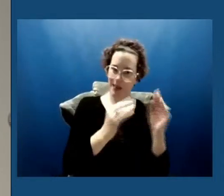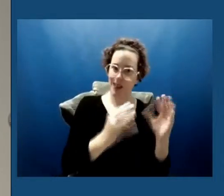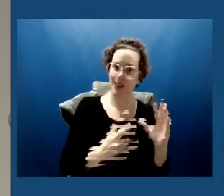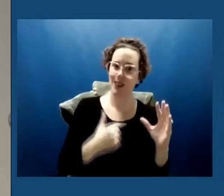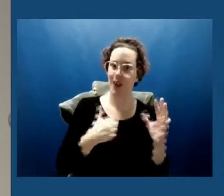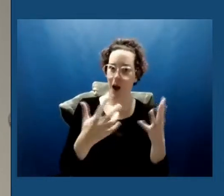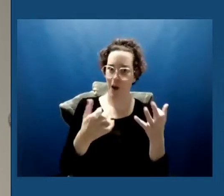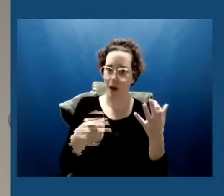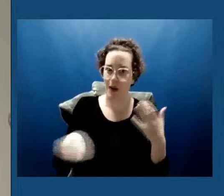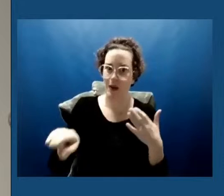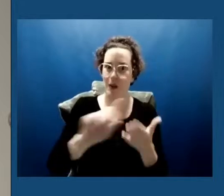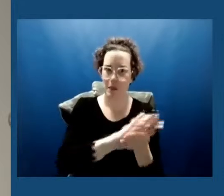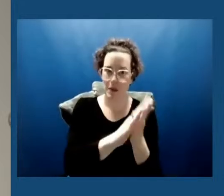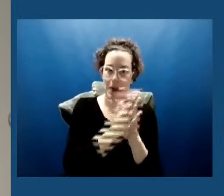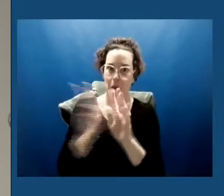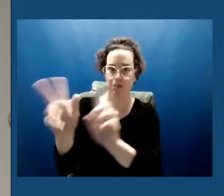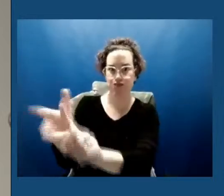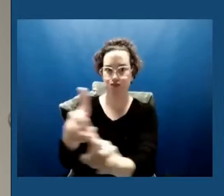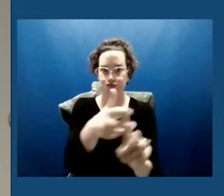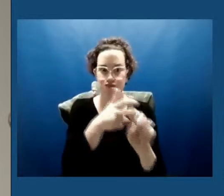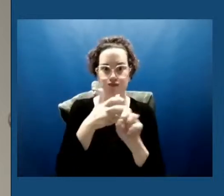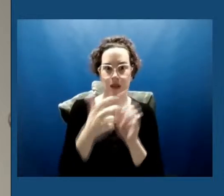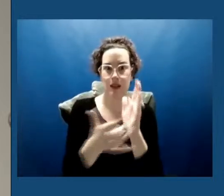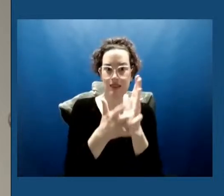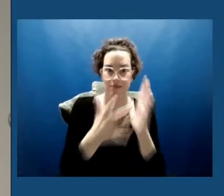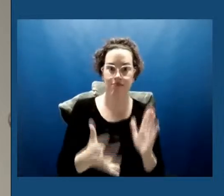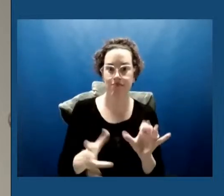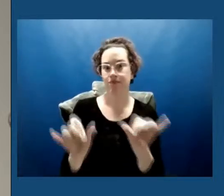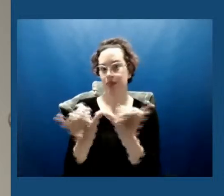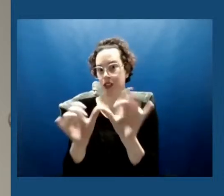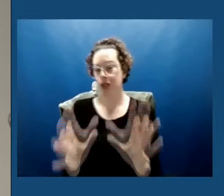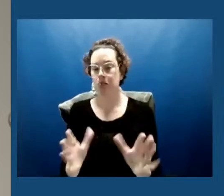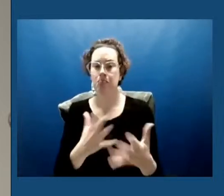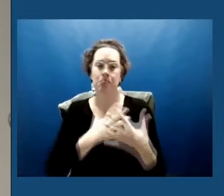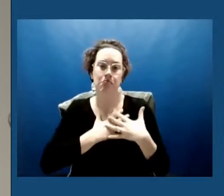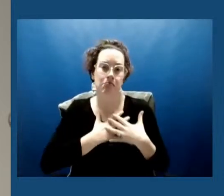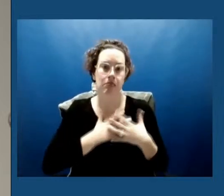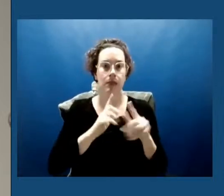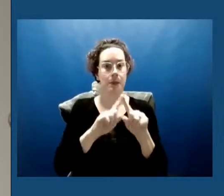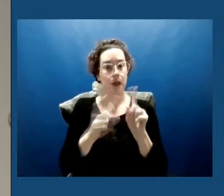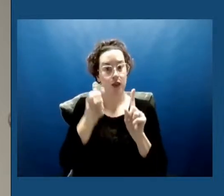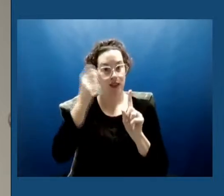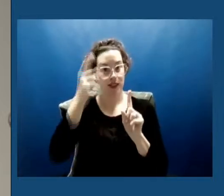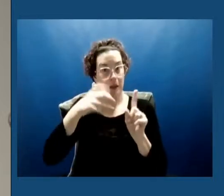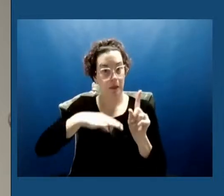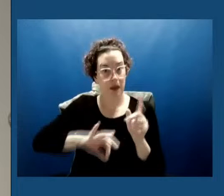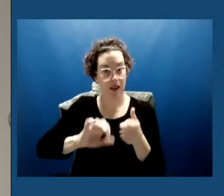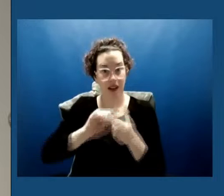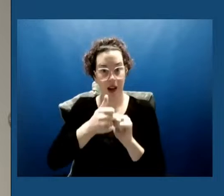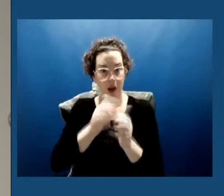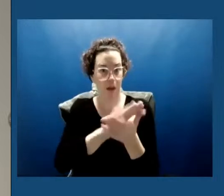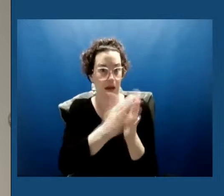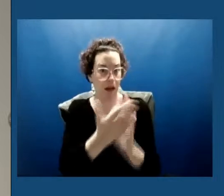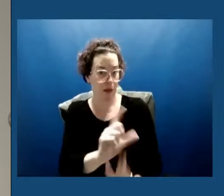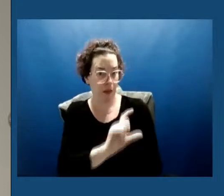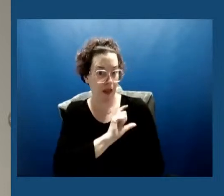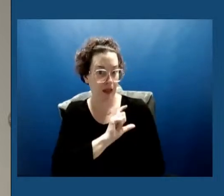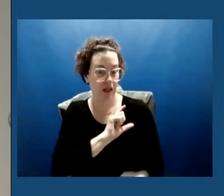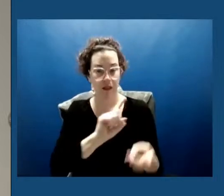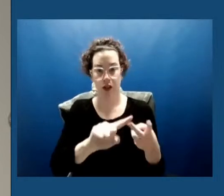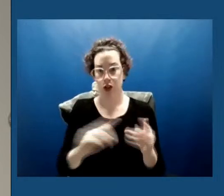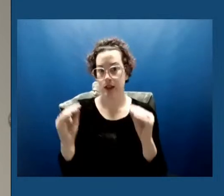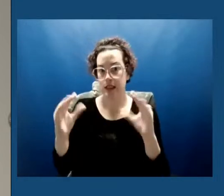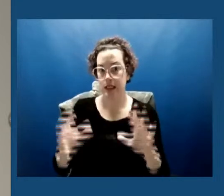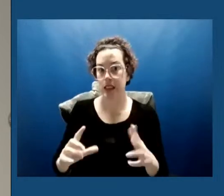all to be technologists and engineers? Absolutely, that would warm my heart. But that's going to benefit you. If you could be a police officer, you could be a teacher, you could be an